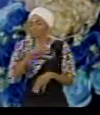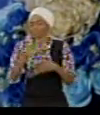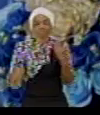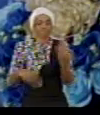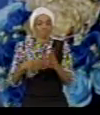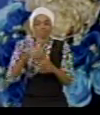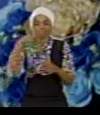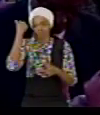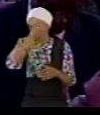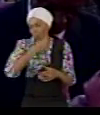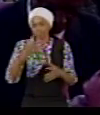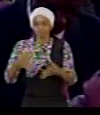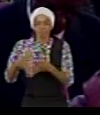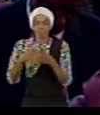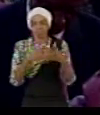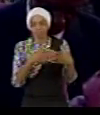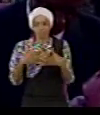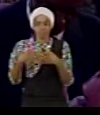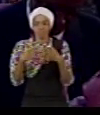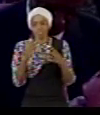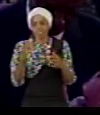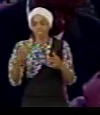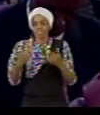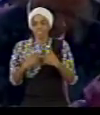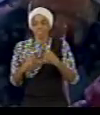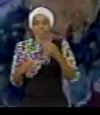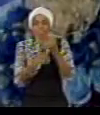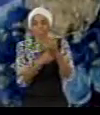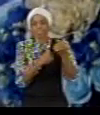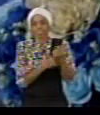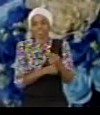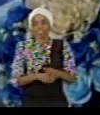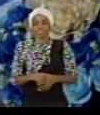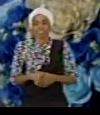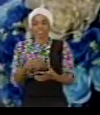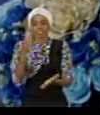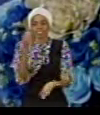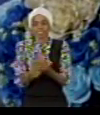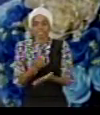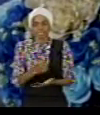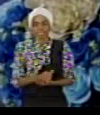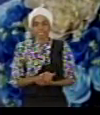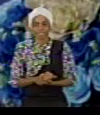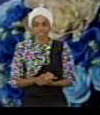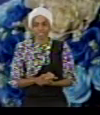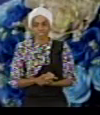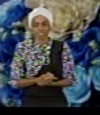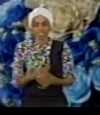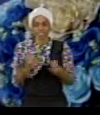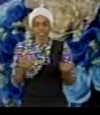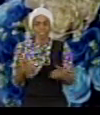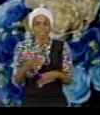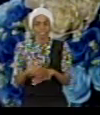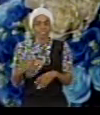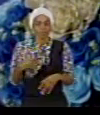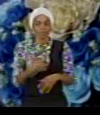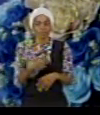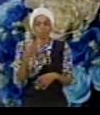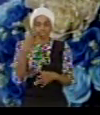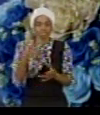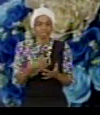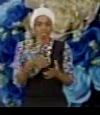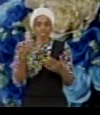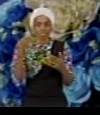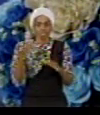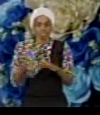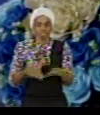say amen? And tonight, we shall see it done. Look at, speak your leaflet. We'll just